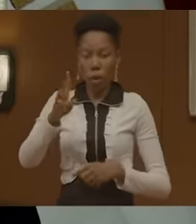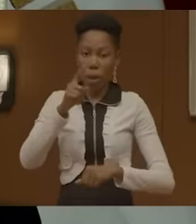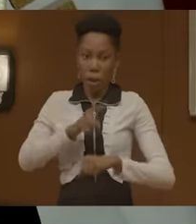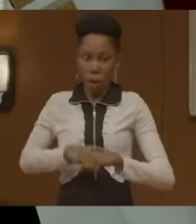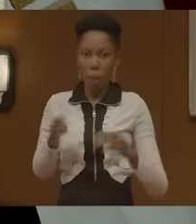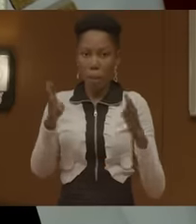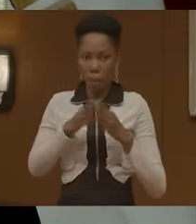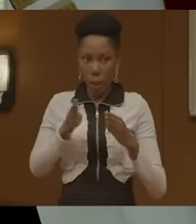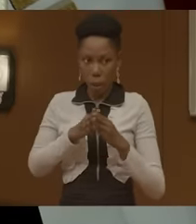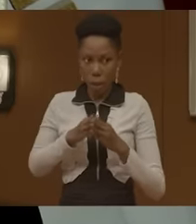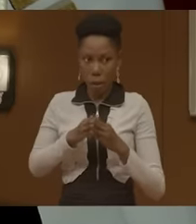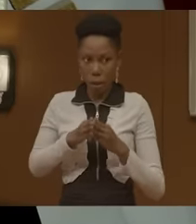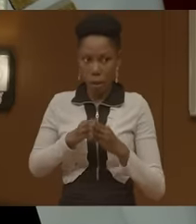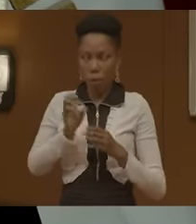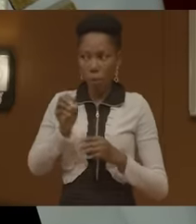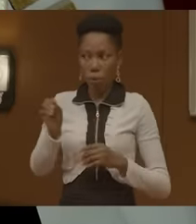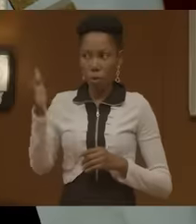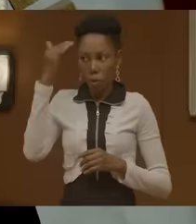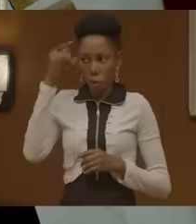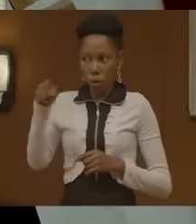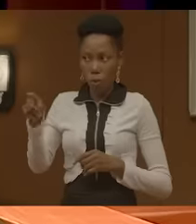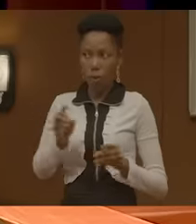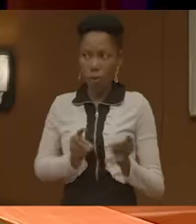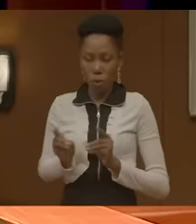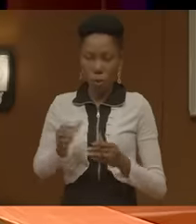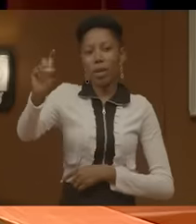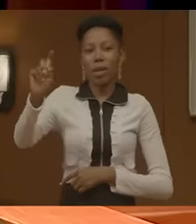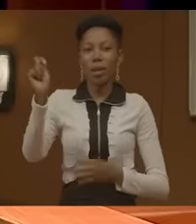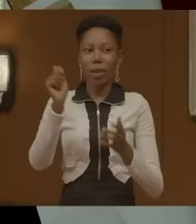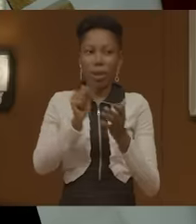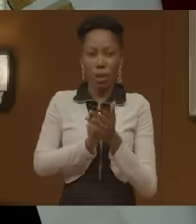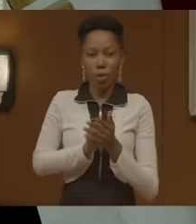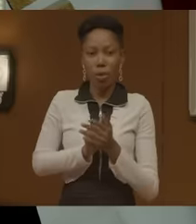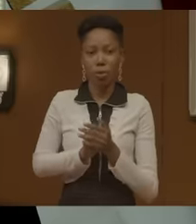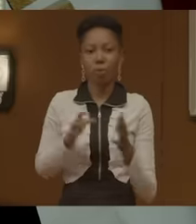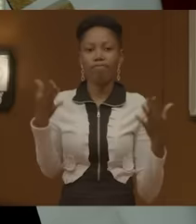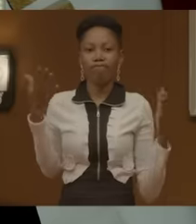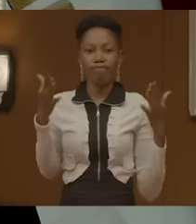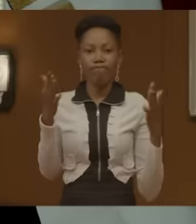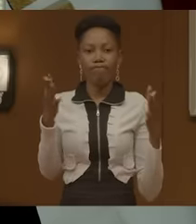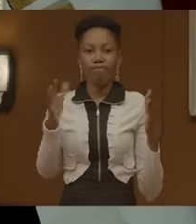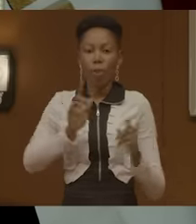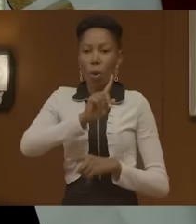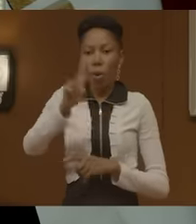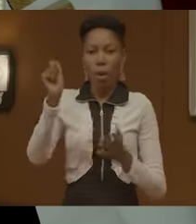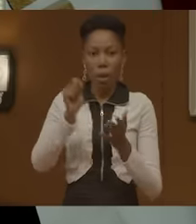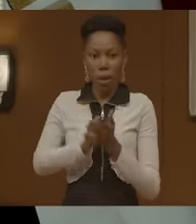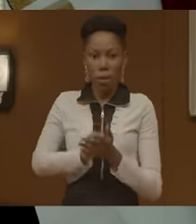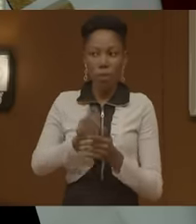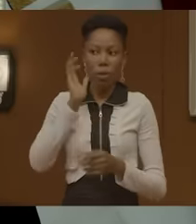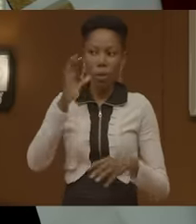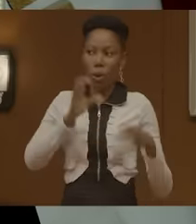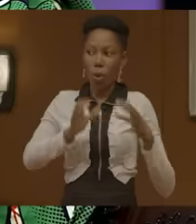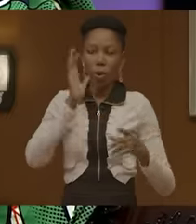and revert back. Let's know your opinion after that. Do you understand? The court will give you 100,000 naira to start treating the